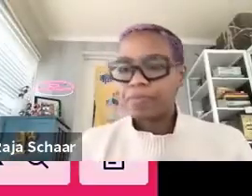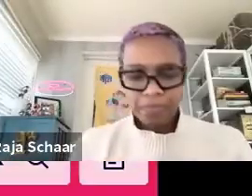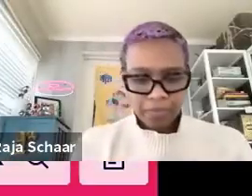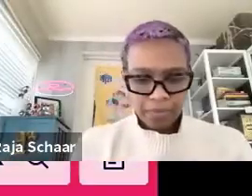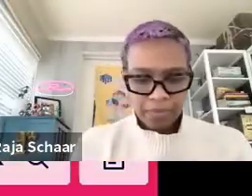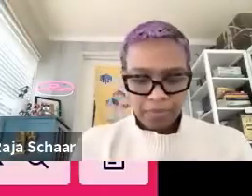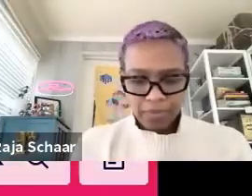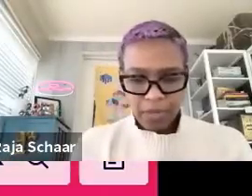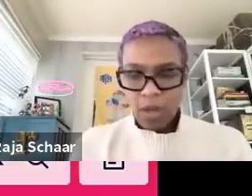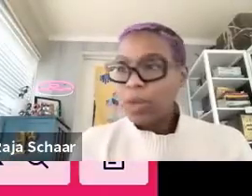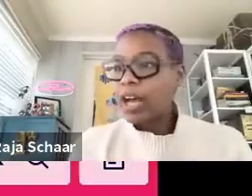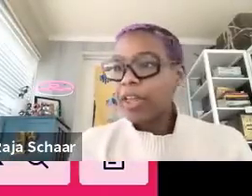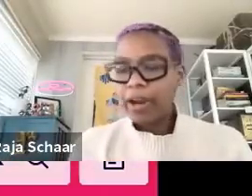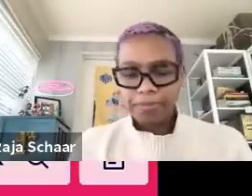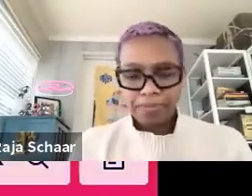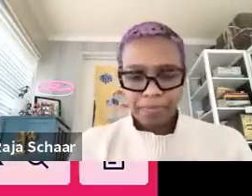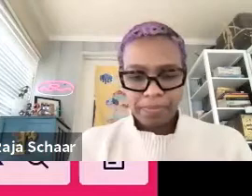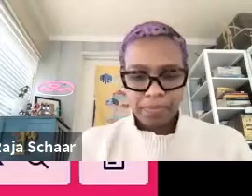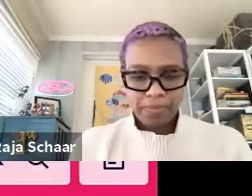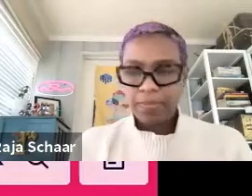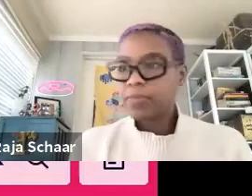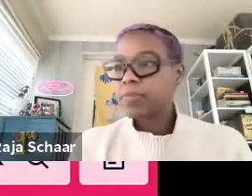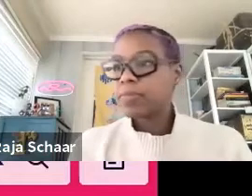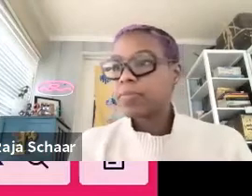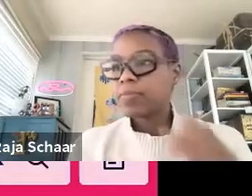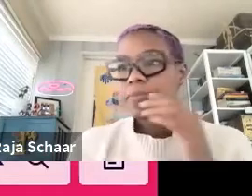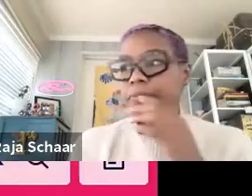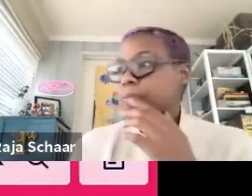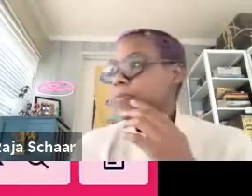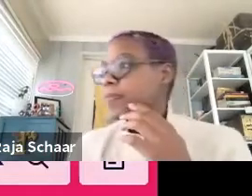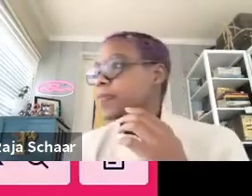healthcare. What's healthcare?